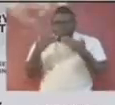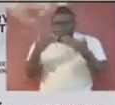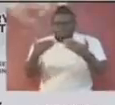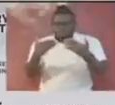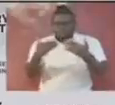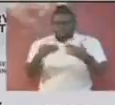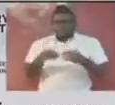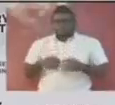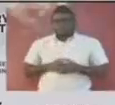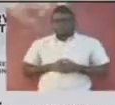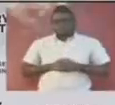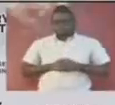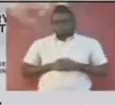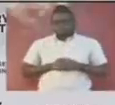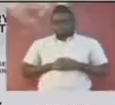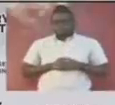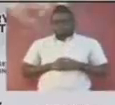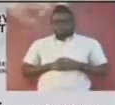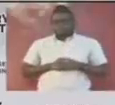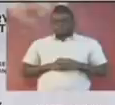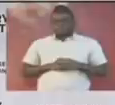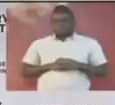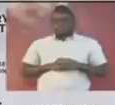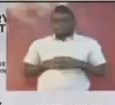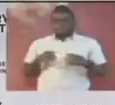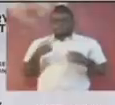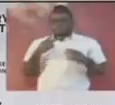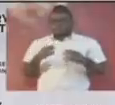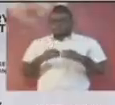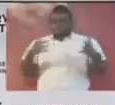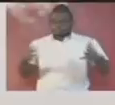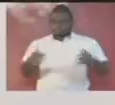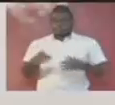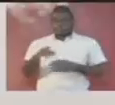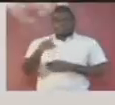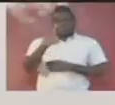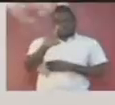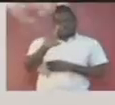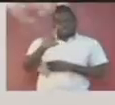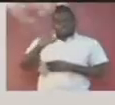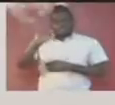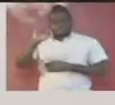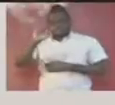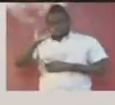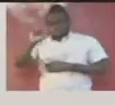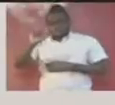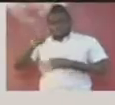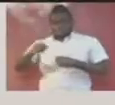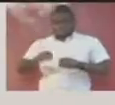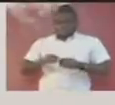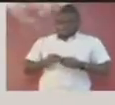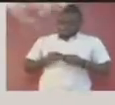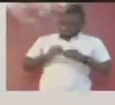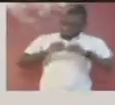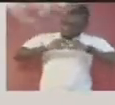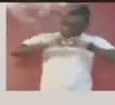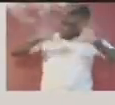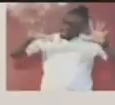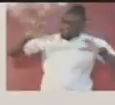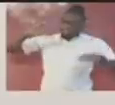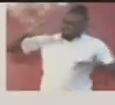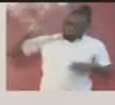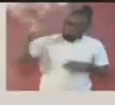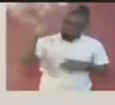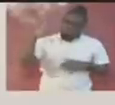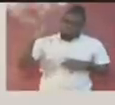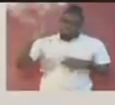Thank you very much, Dr. Alexander, for that very clear presentation. And I know you would have answered quite a bit of questions that are in